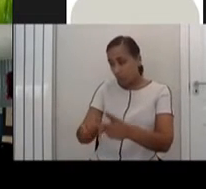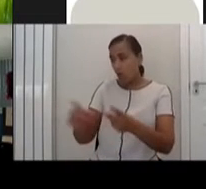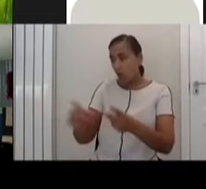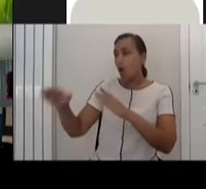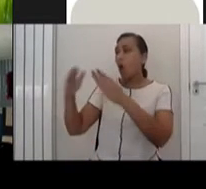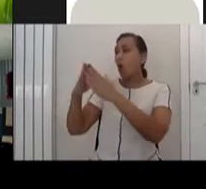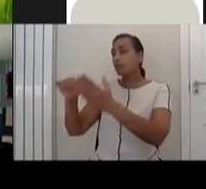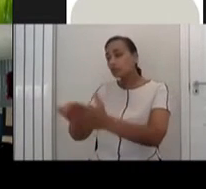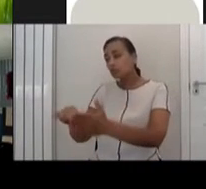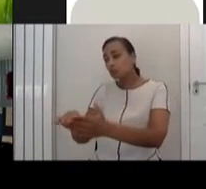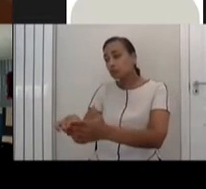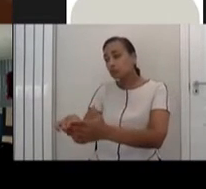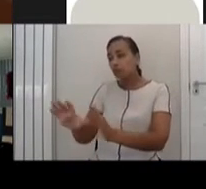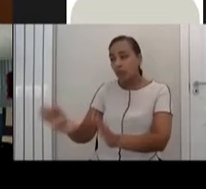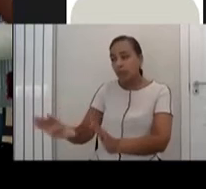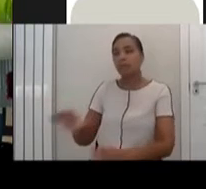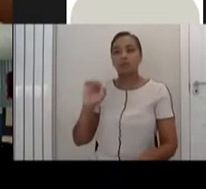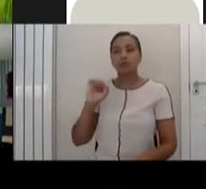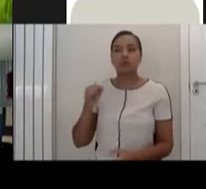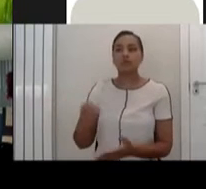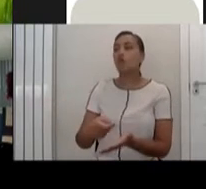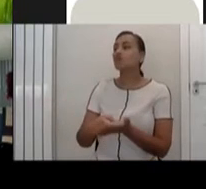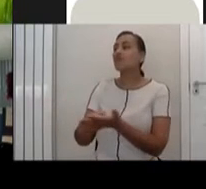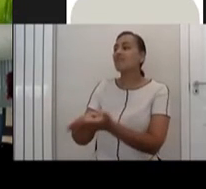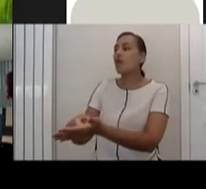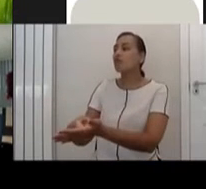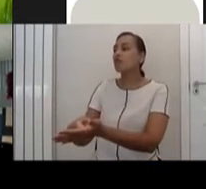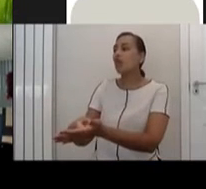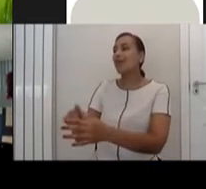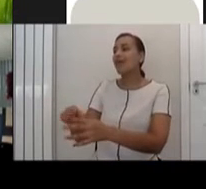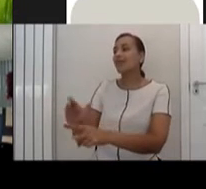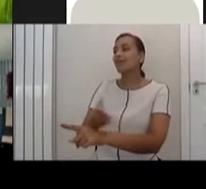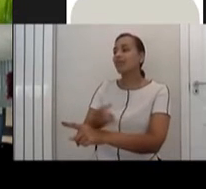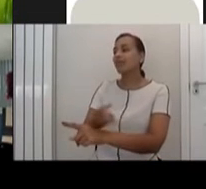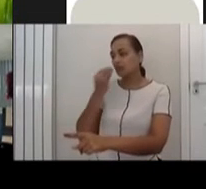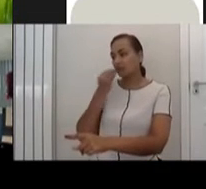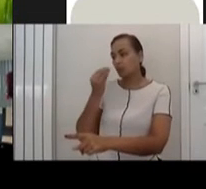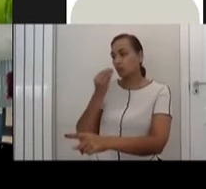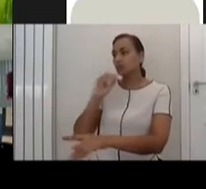situation, we'll be making referrals into Enfield Food Bank.